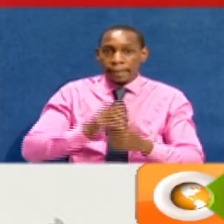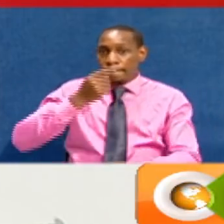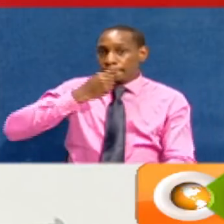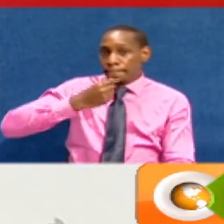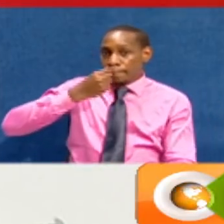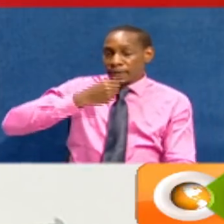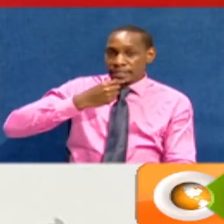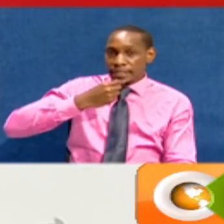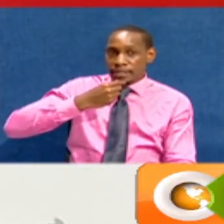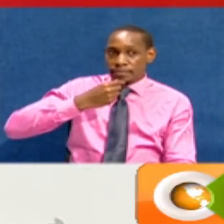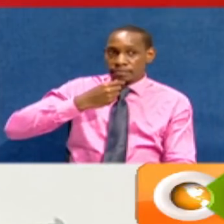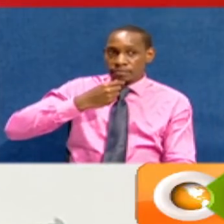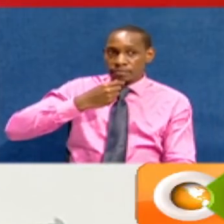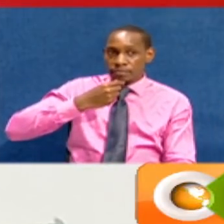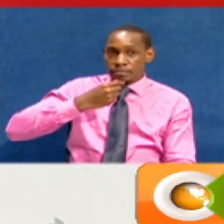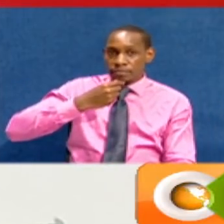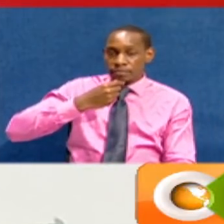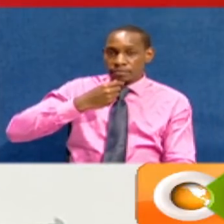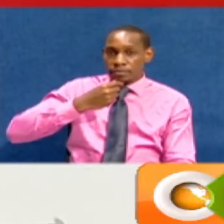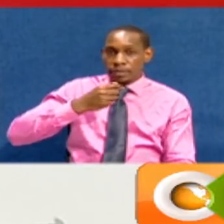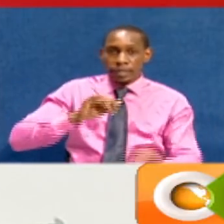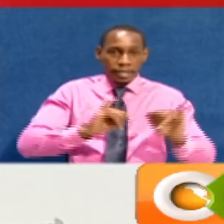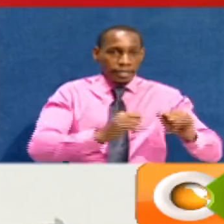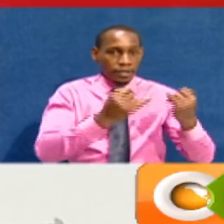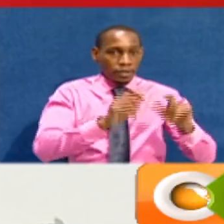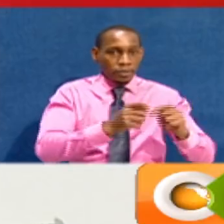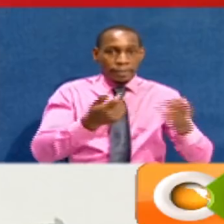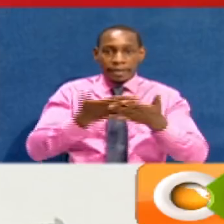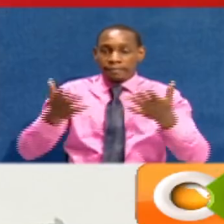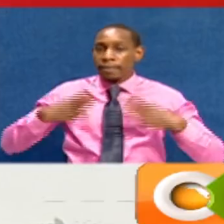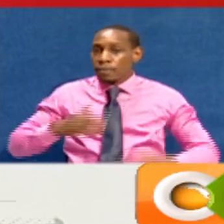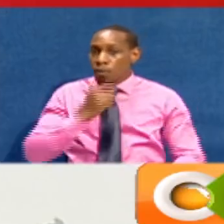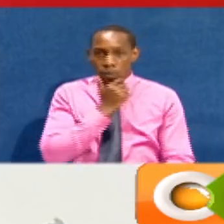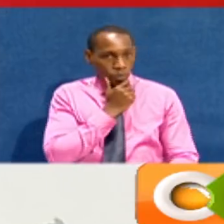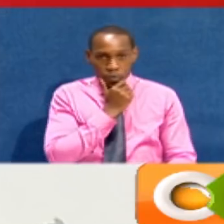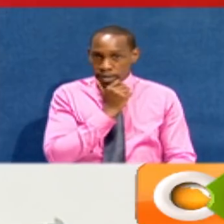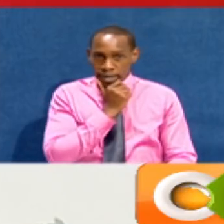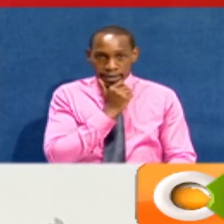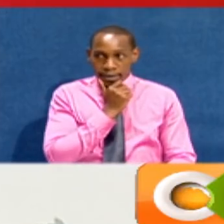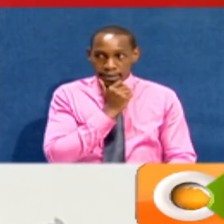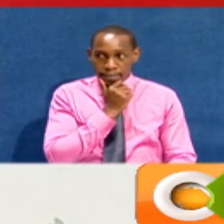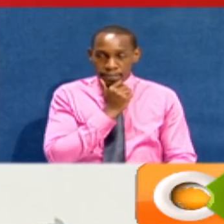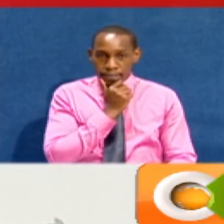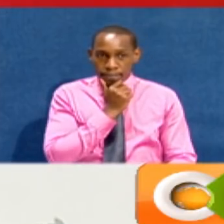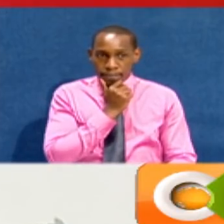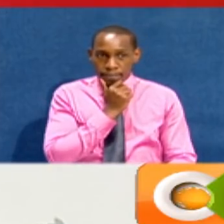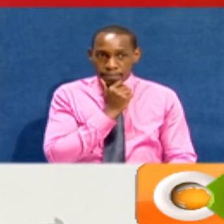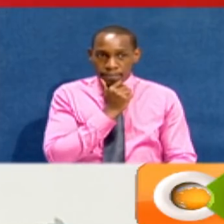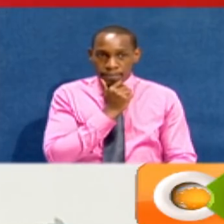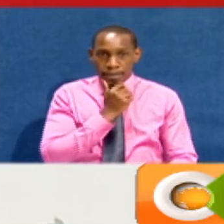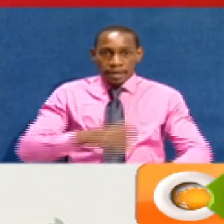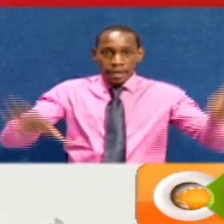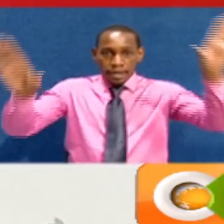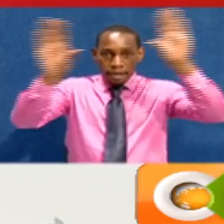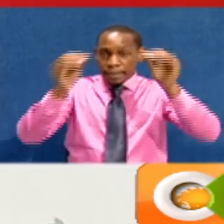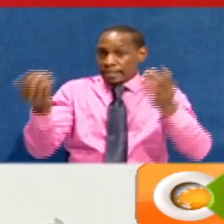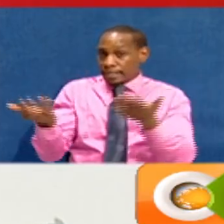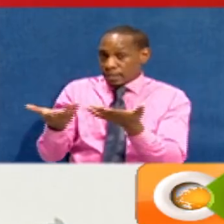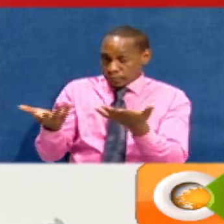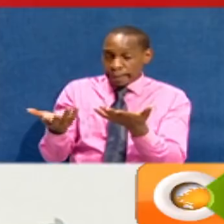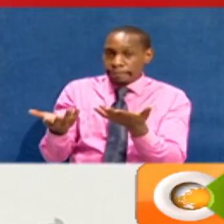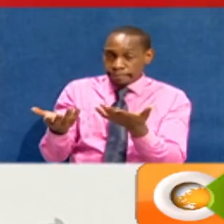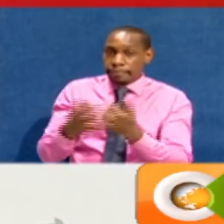in Tanzania, and I mean it's been in the papers and everywhere, people wondering where the president is,